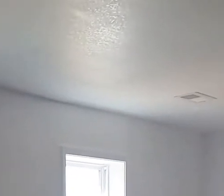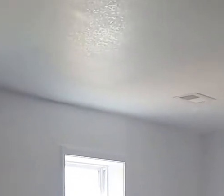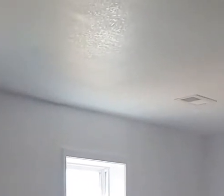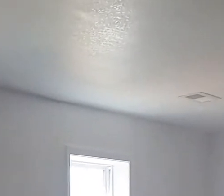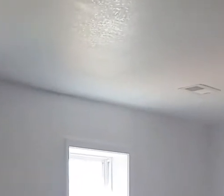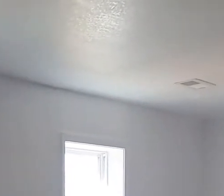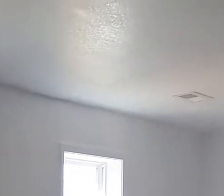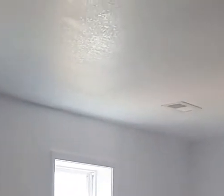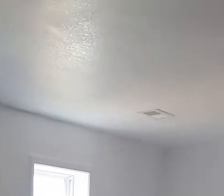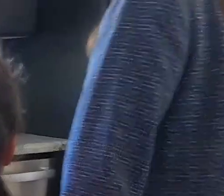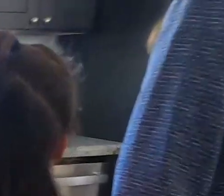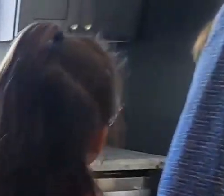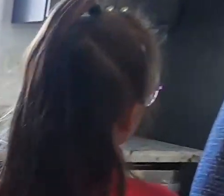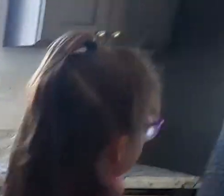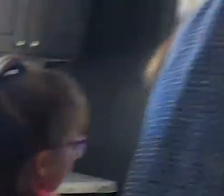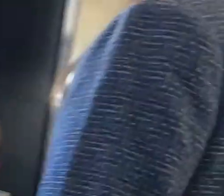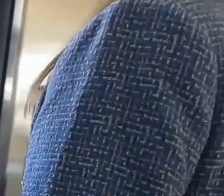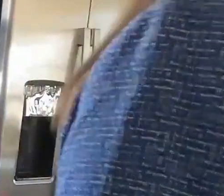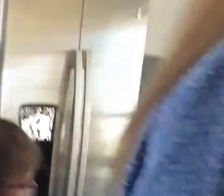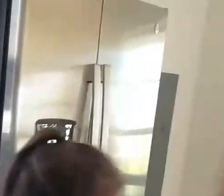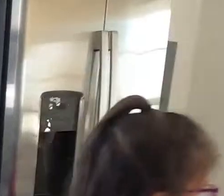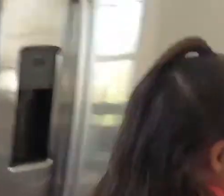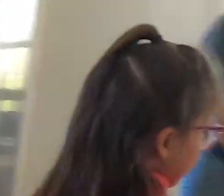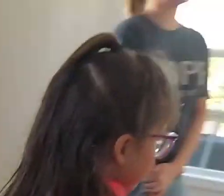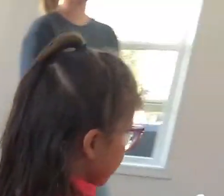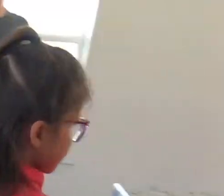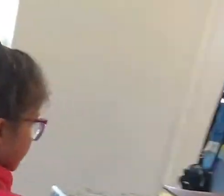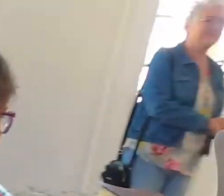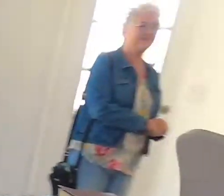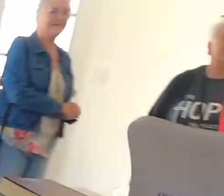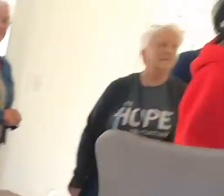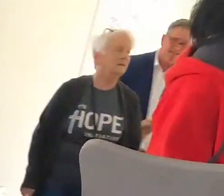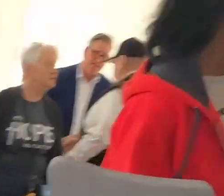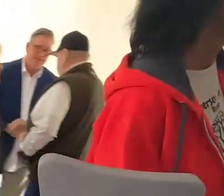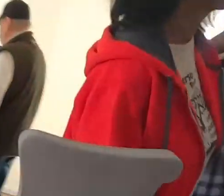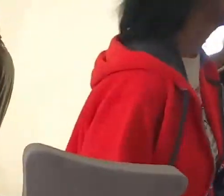I think to the trees right there. Okay, that's nice.